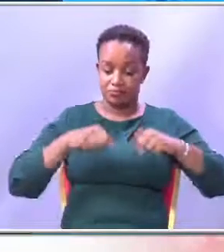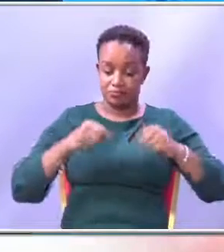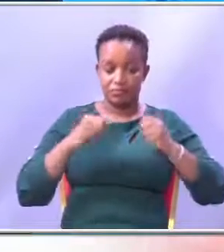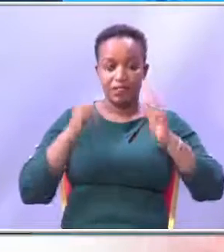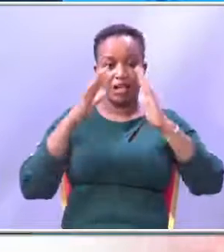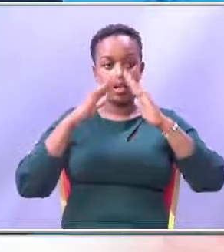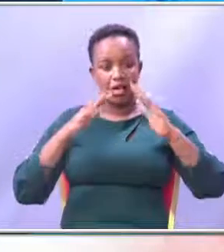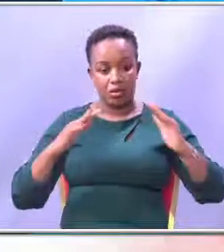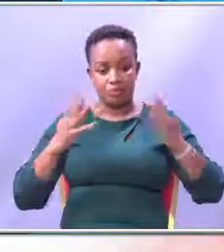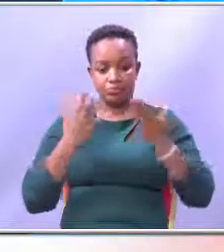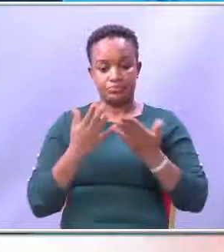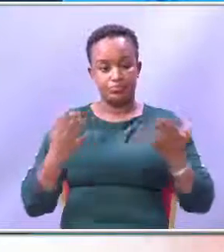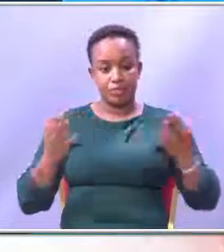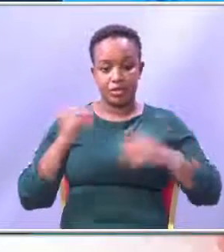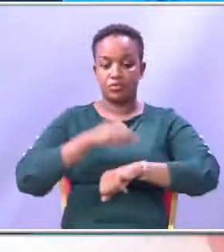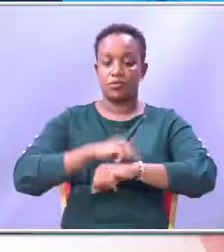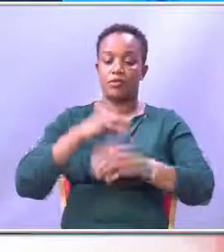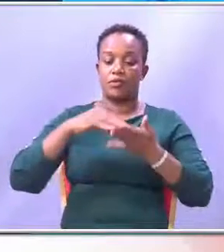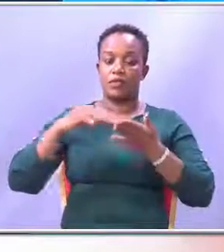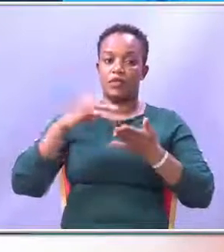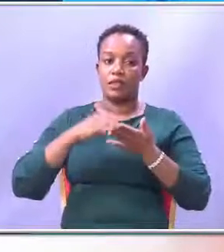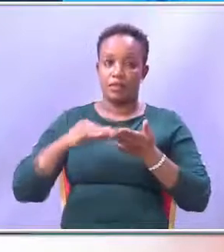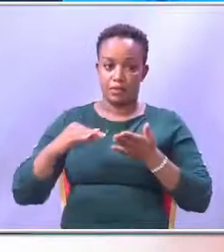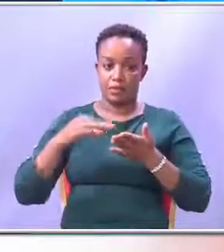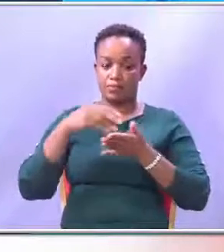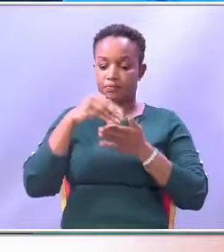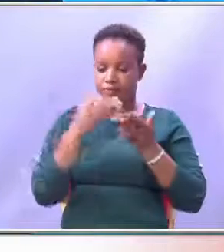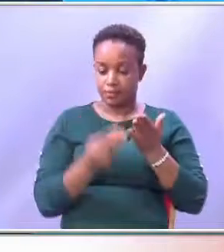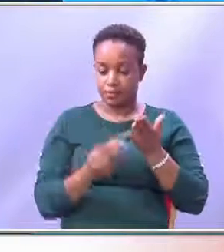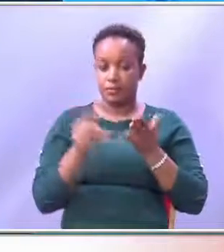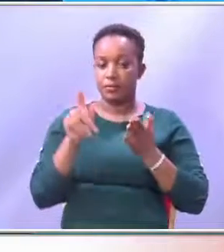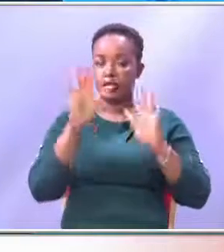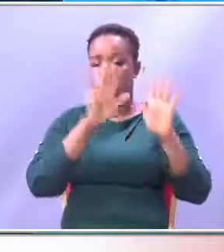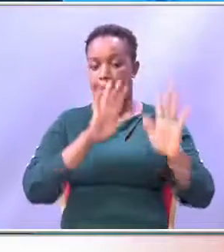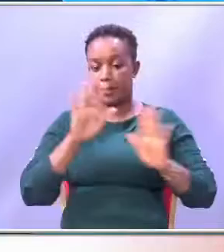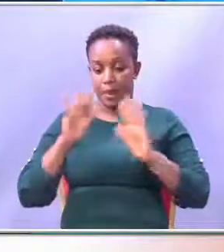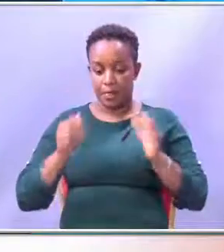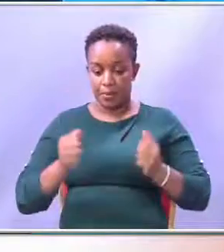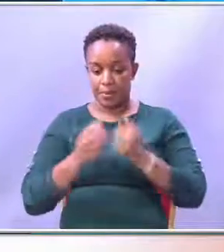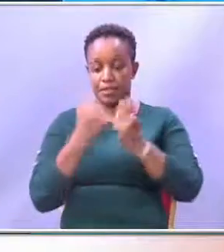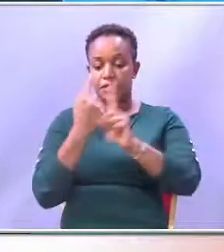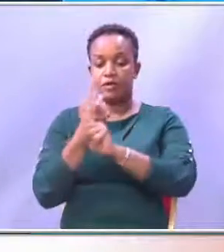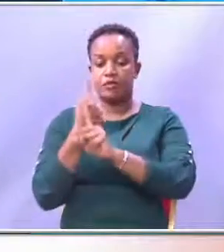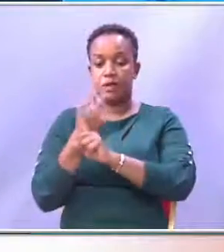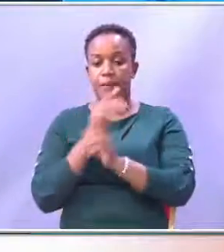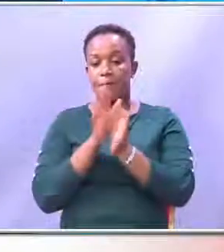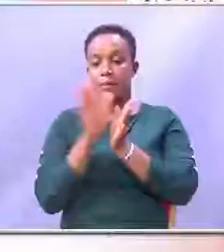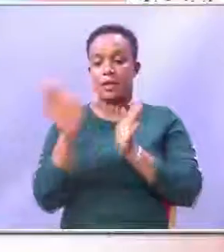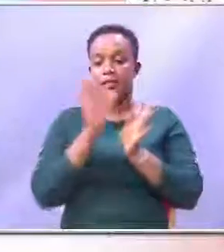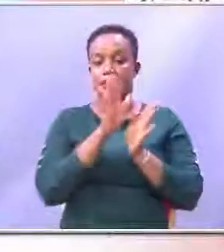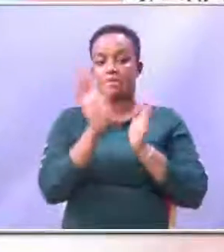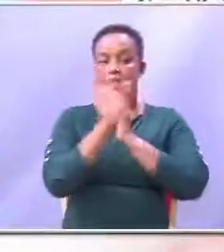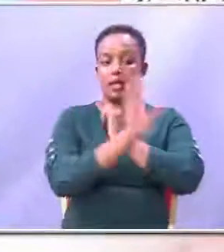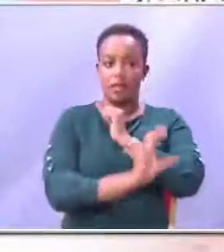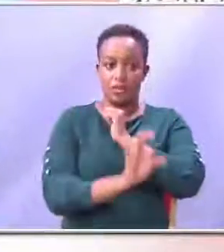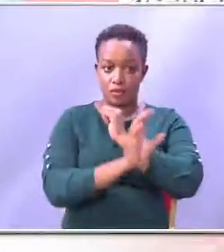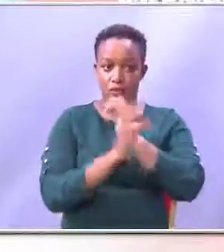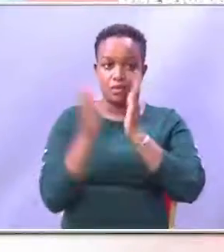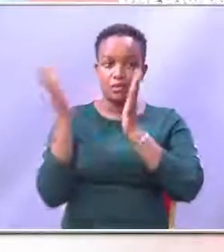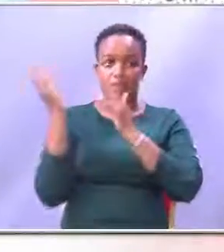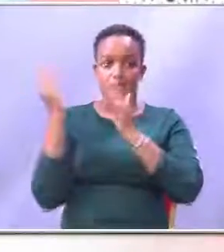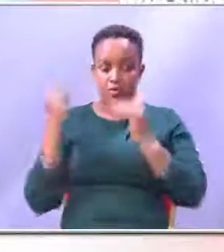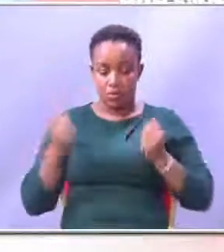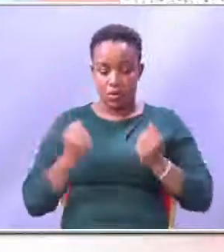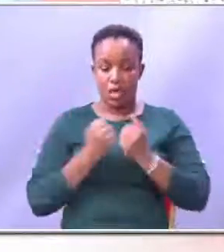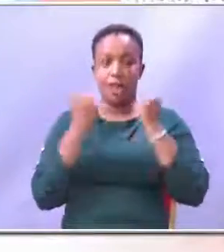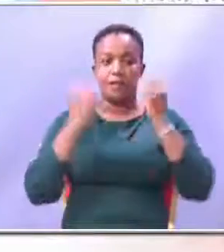items, and school fees vouchers. The campaign has been happening in the different branches countrywide, and it is set to happen next at their branch in